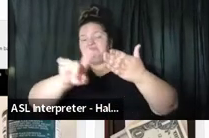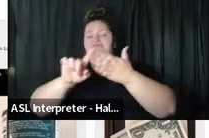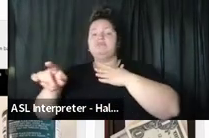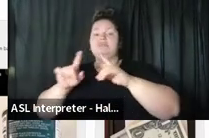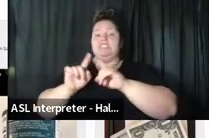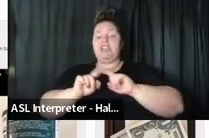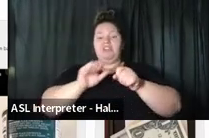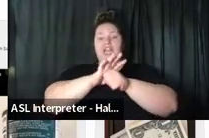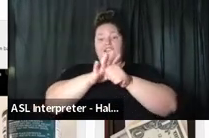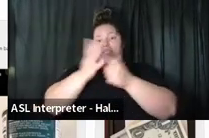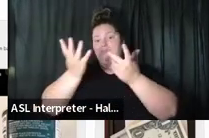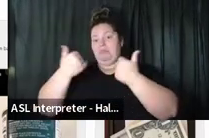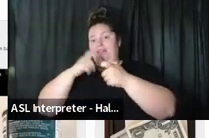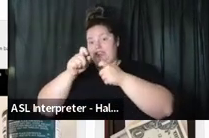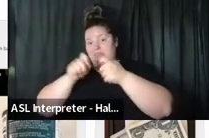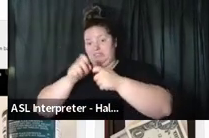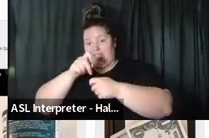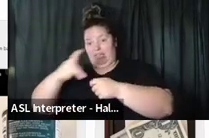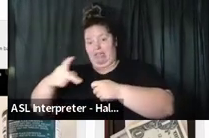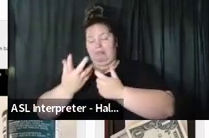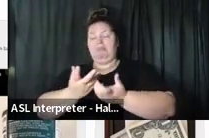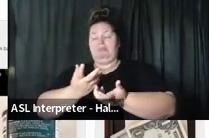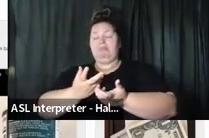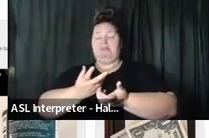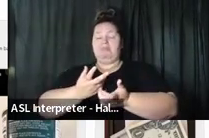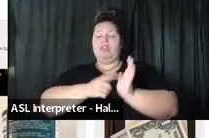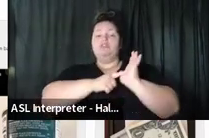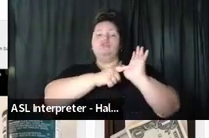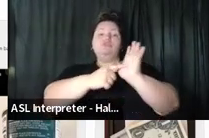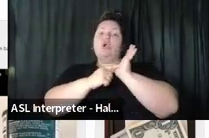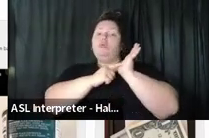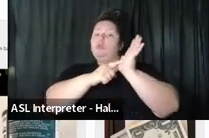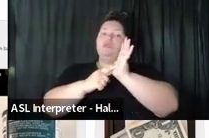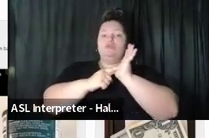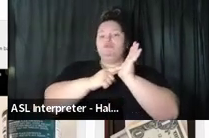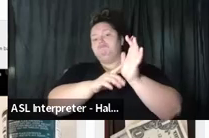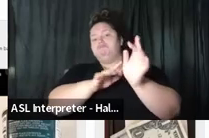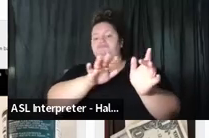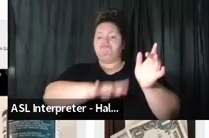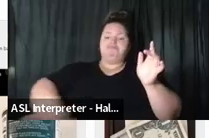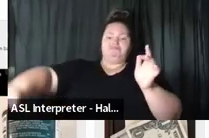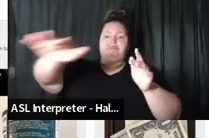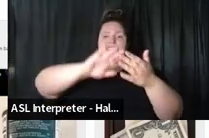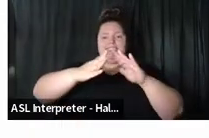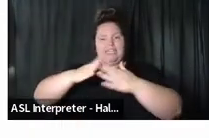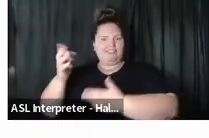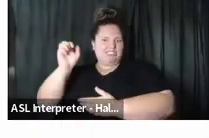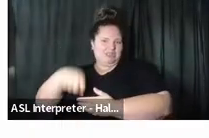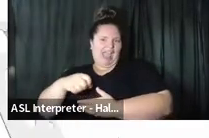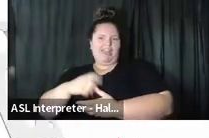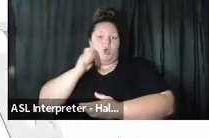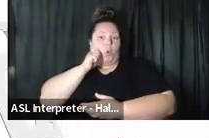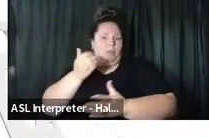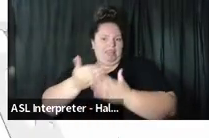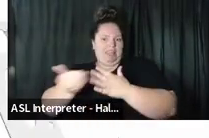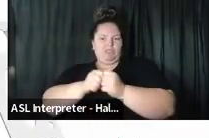have specific apps for attractions that show you around. So yeah, cool things with apps.